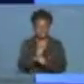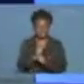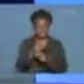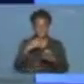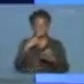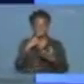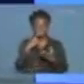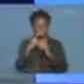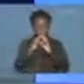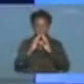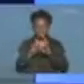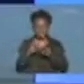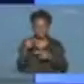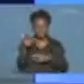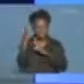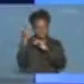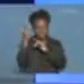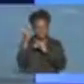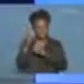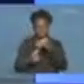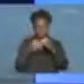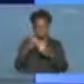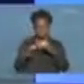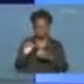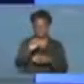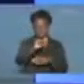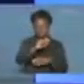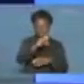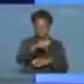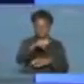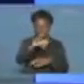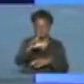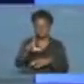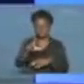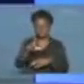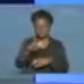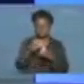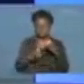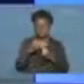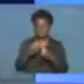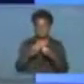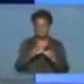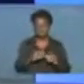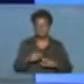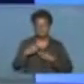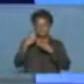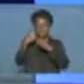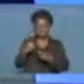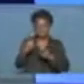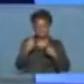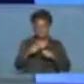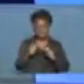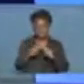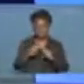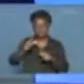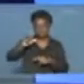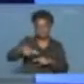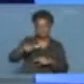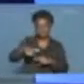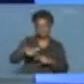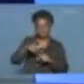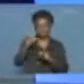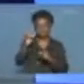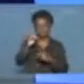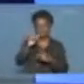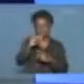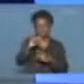for after the Court of Appeal pushed the high-profile trial back to a later date. Fern Carey is following the case for us. The details